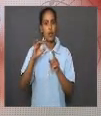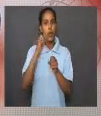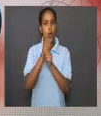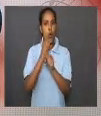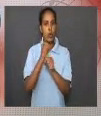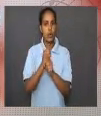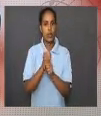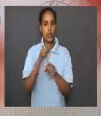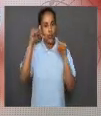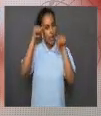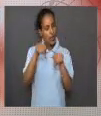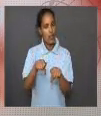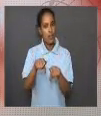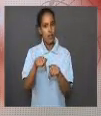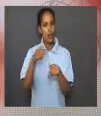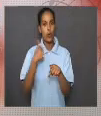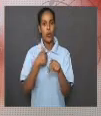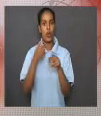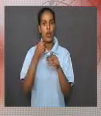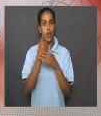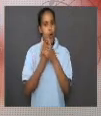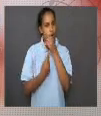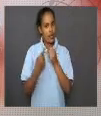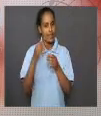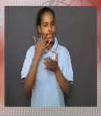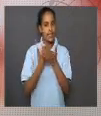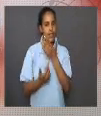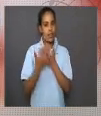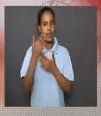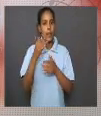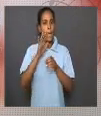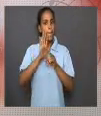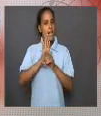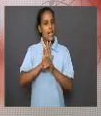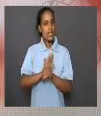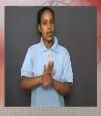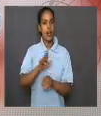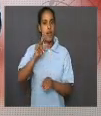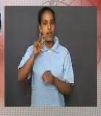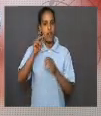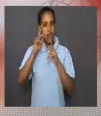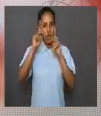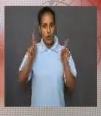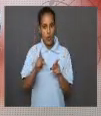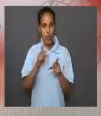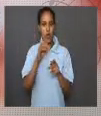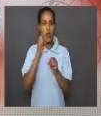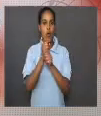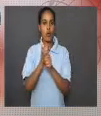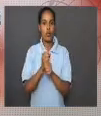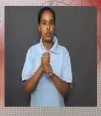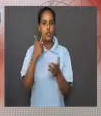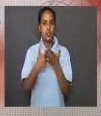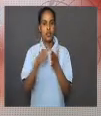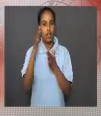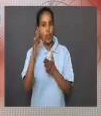work, today we will only discuss the pressure volume work.